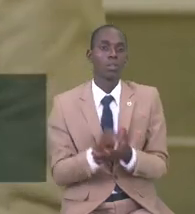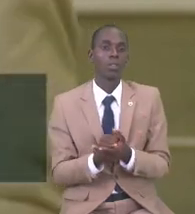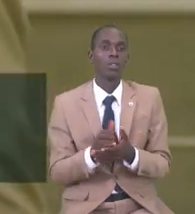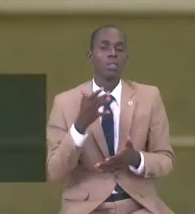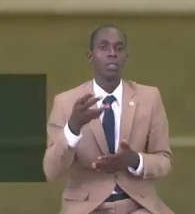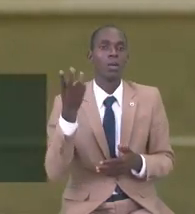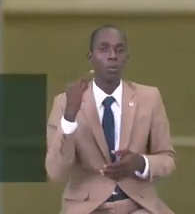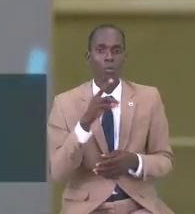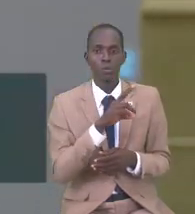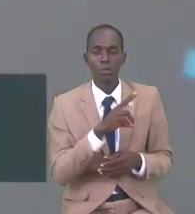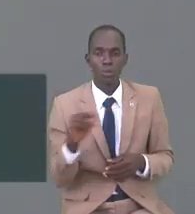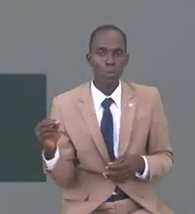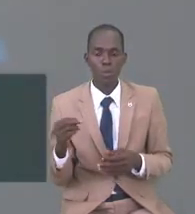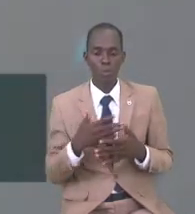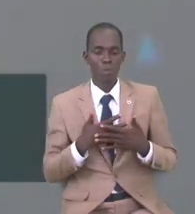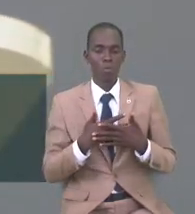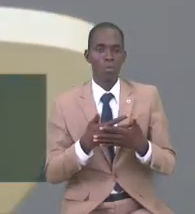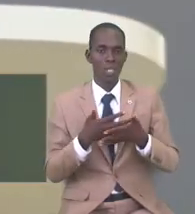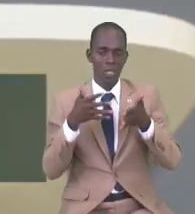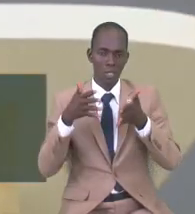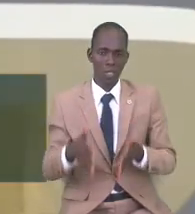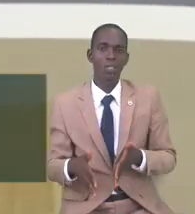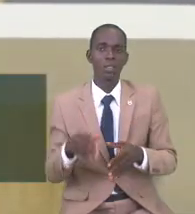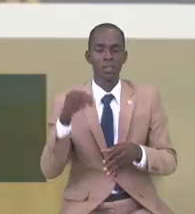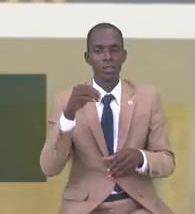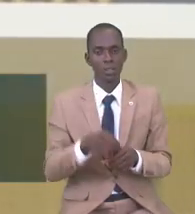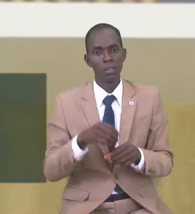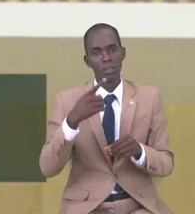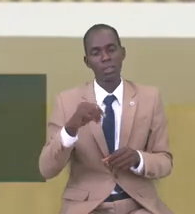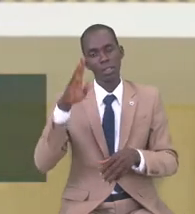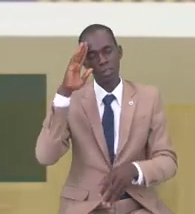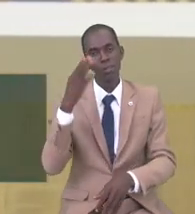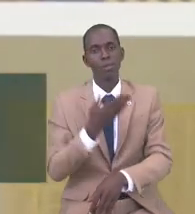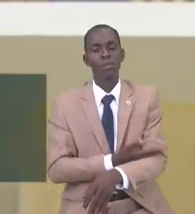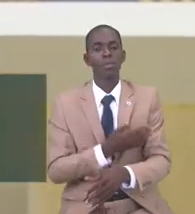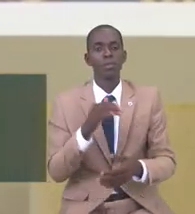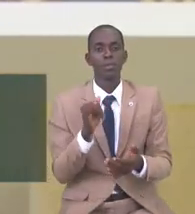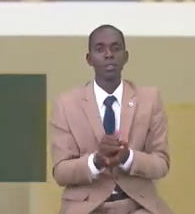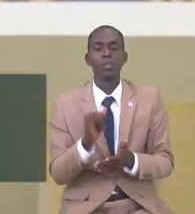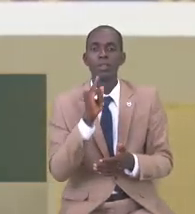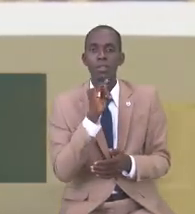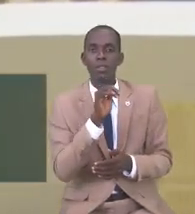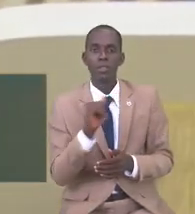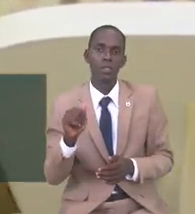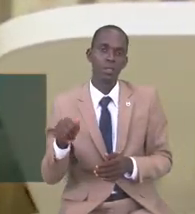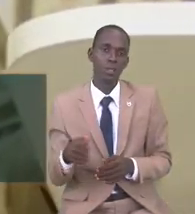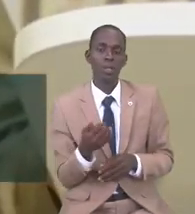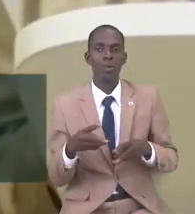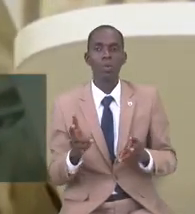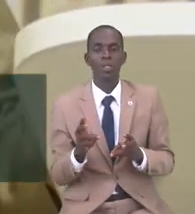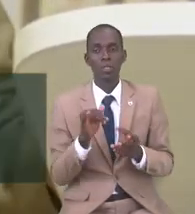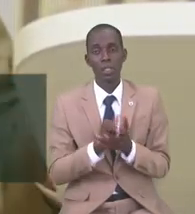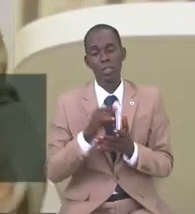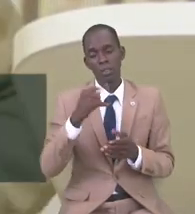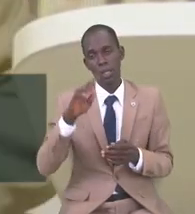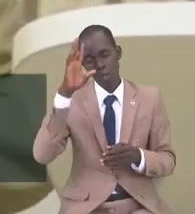no breath left in him. That's a long way of saying he